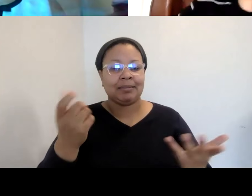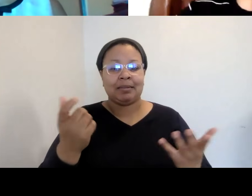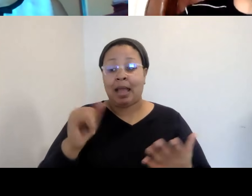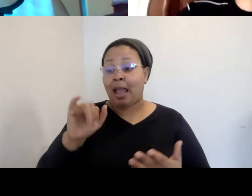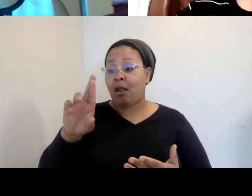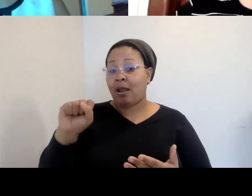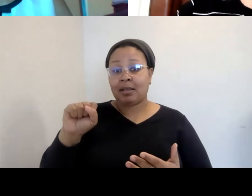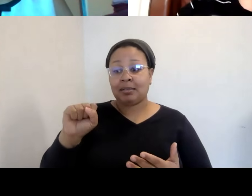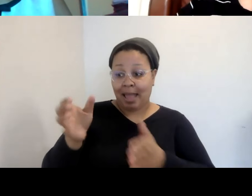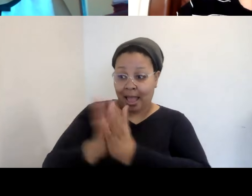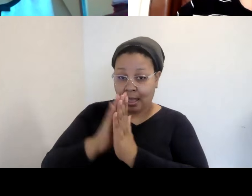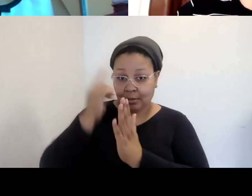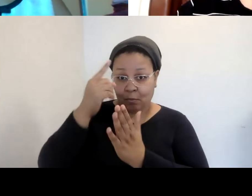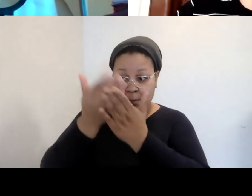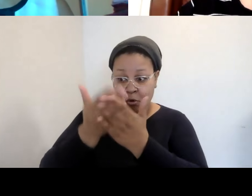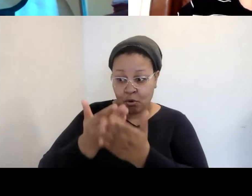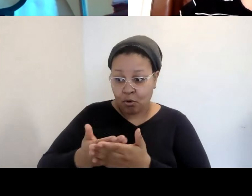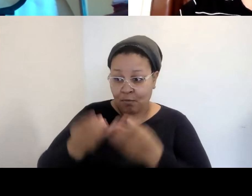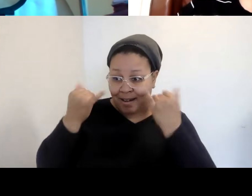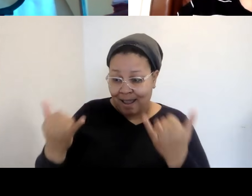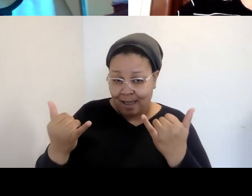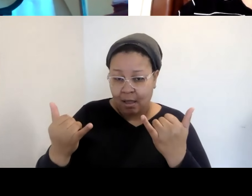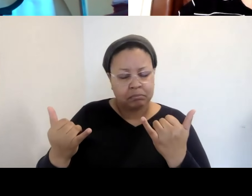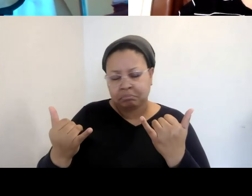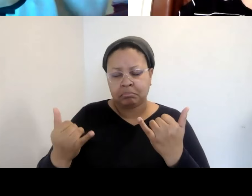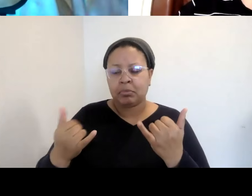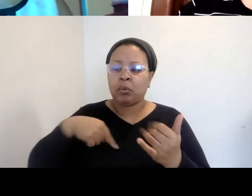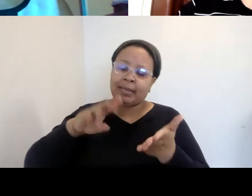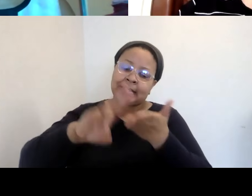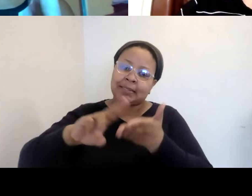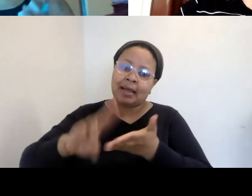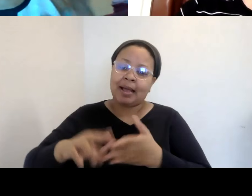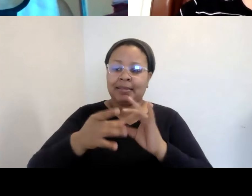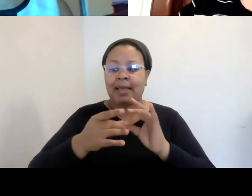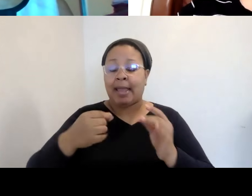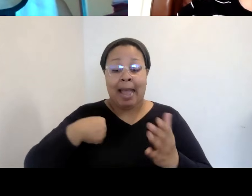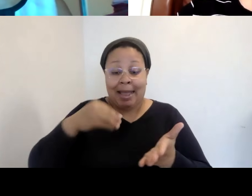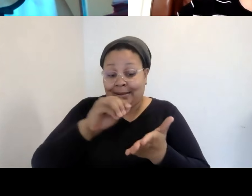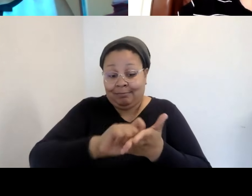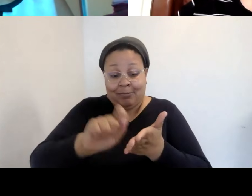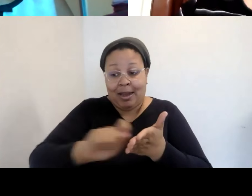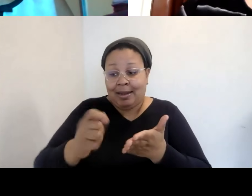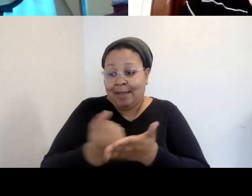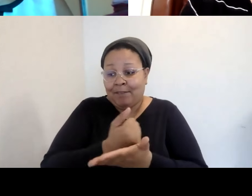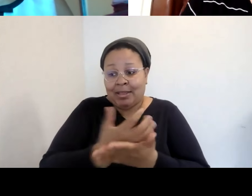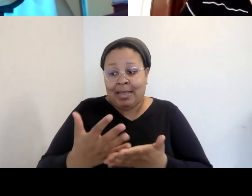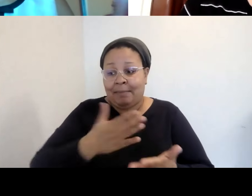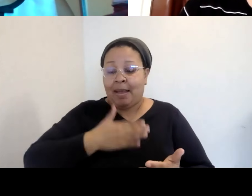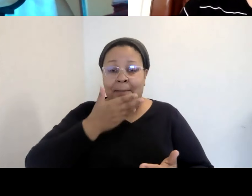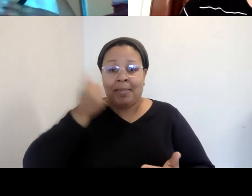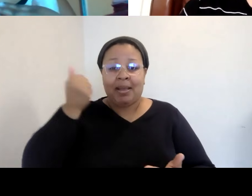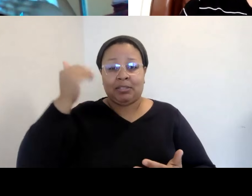ask for anything right away. We're certifying that everything we put in is true and accurate to the best of our knowledge.